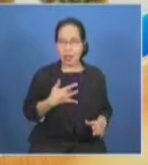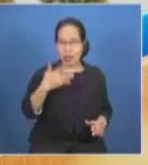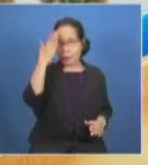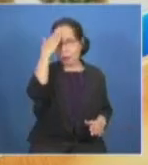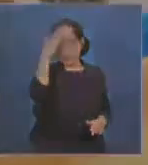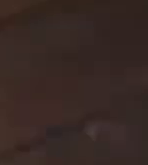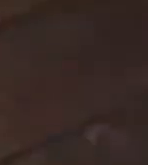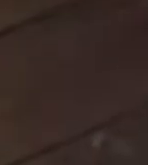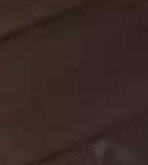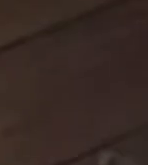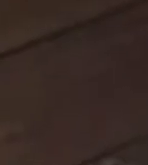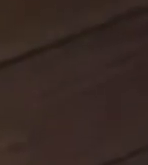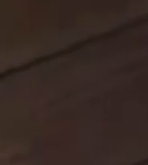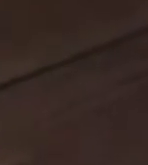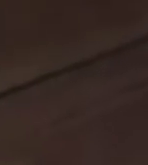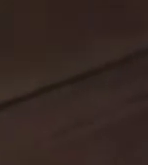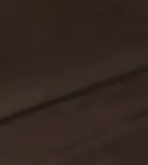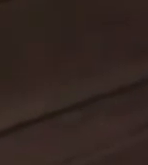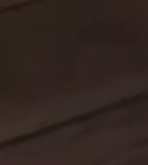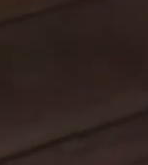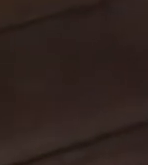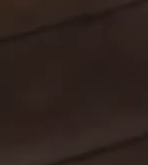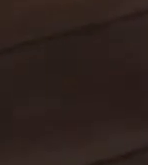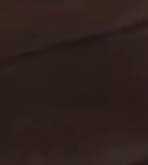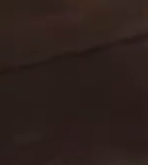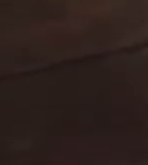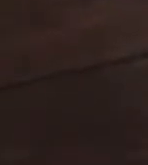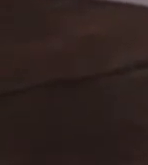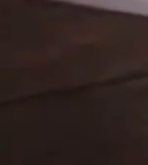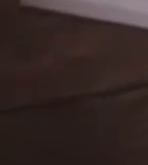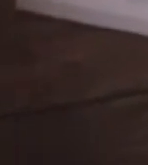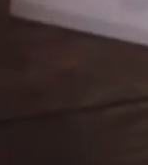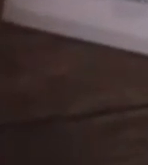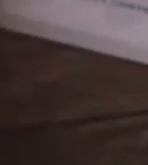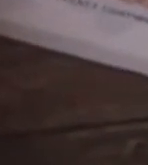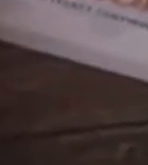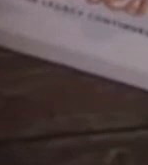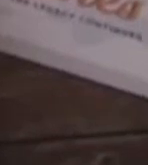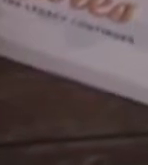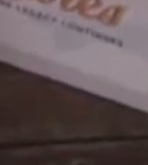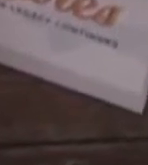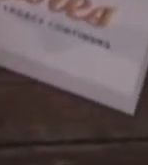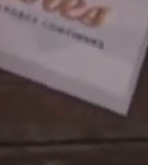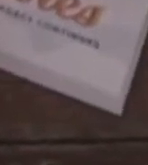obeying the laws of God will give him peace in heart and in mind.